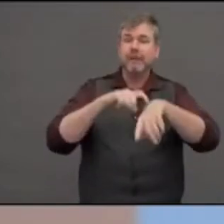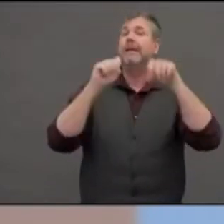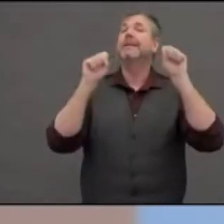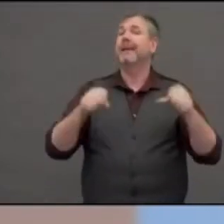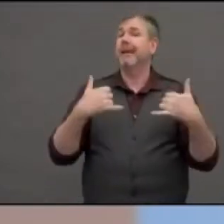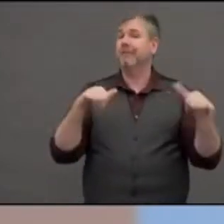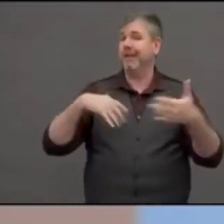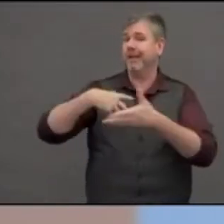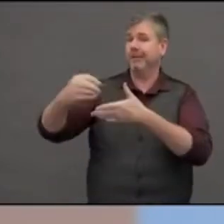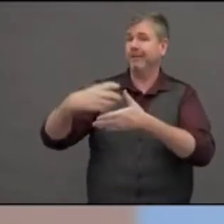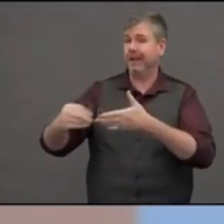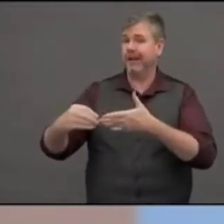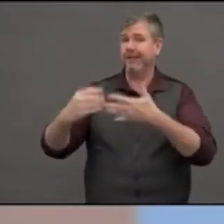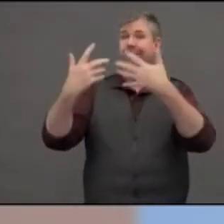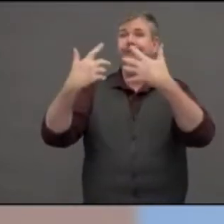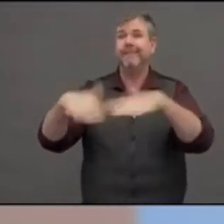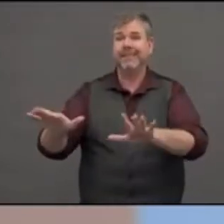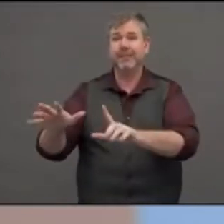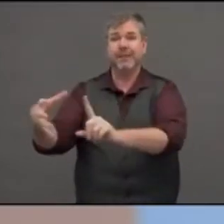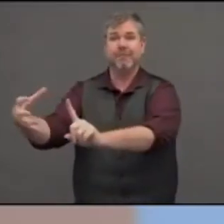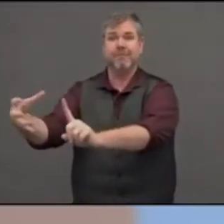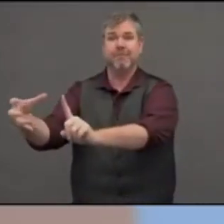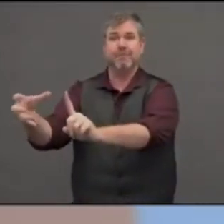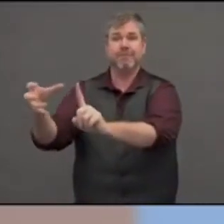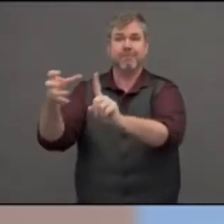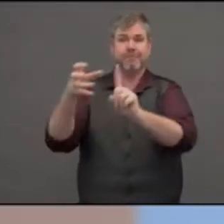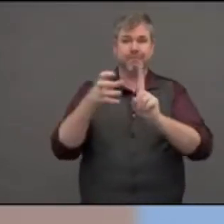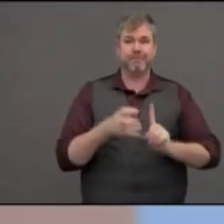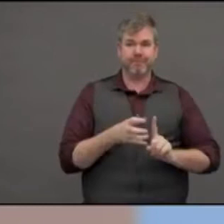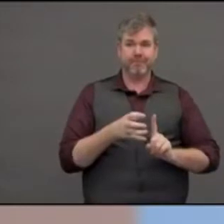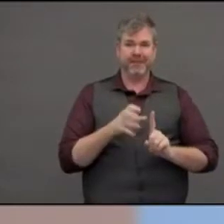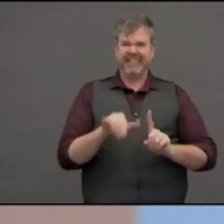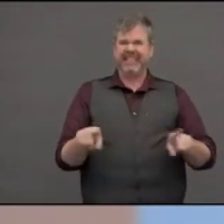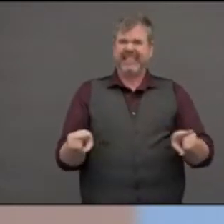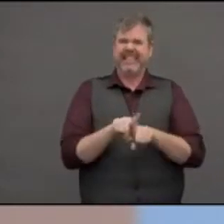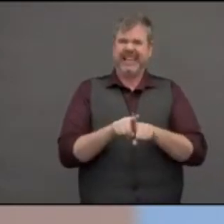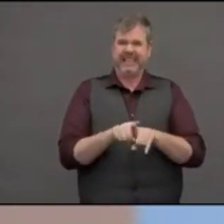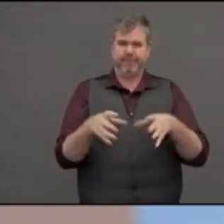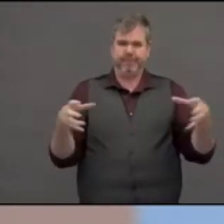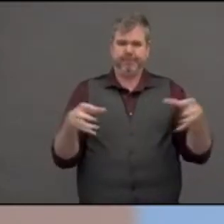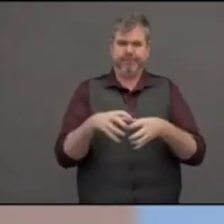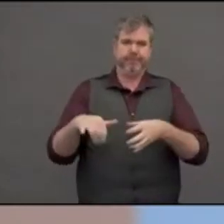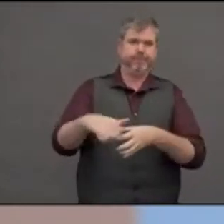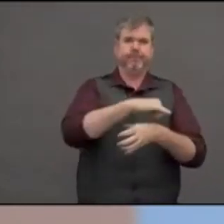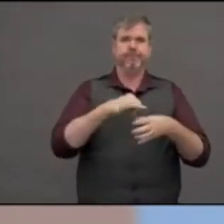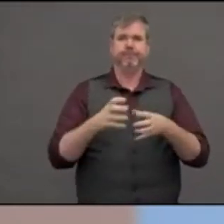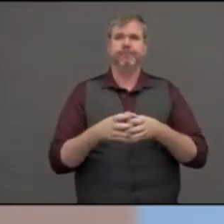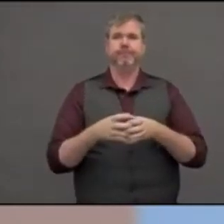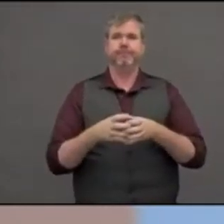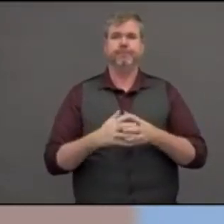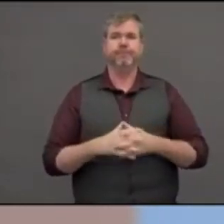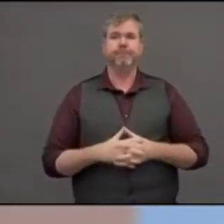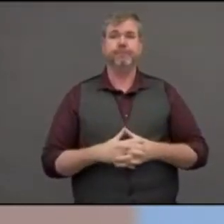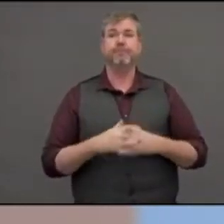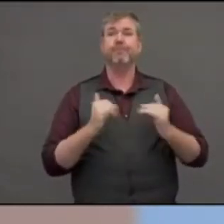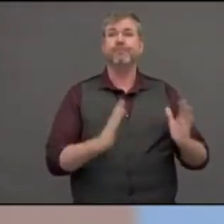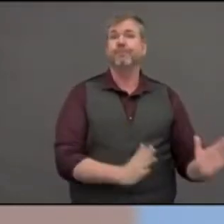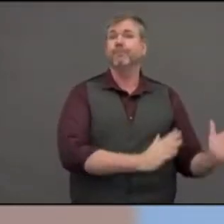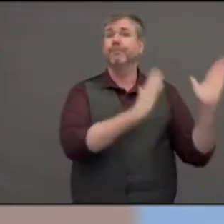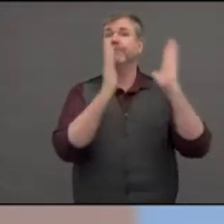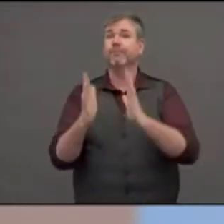school setting and they're in that one stable cohort. The middle and the high school, as schools reopen, it becomes a little bit more difficult